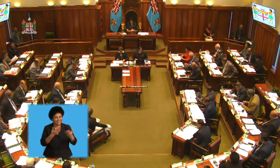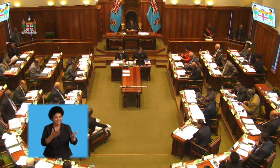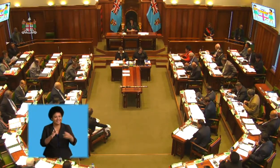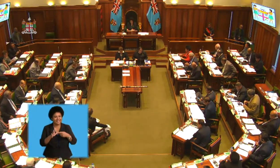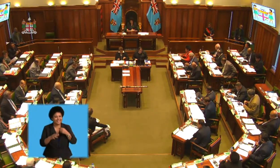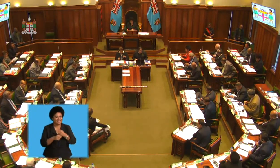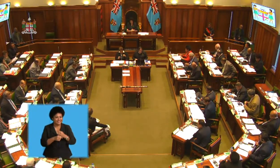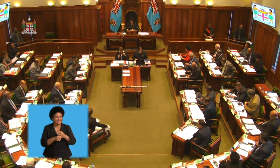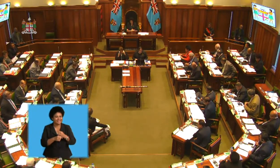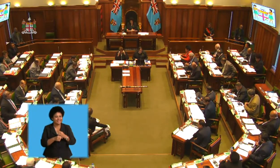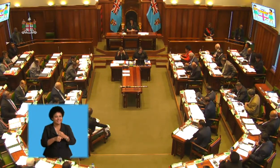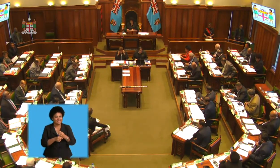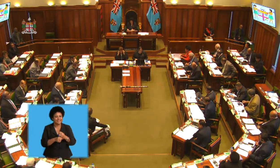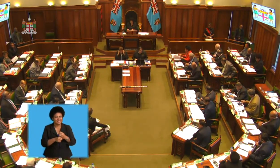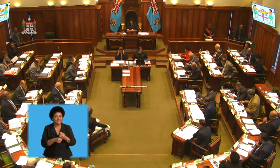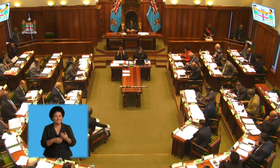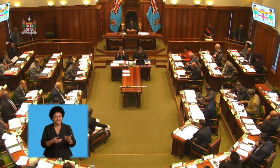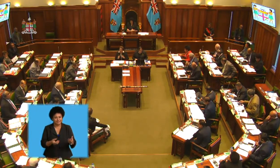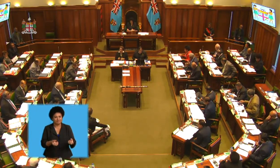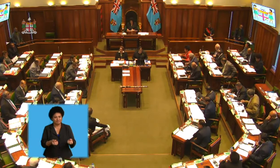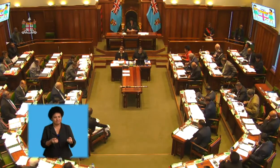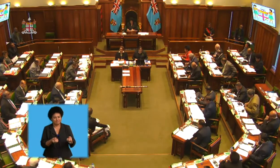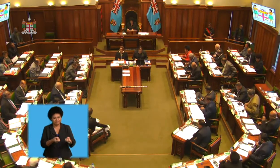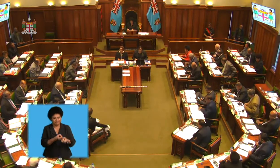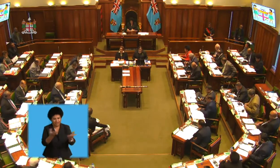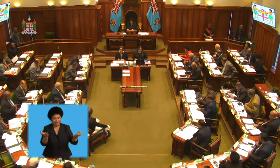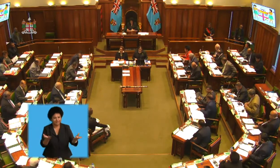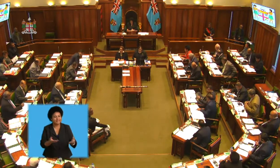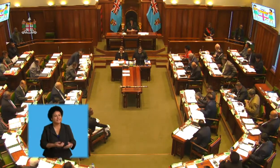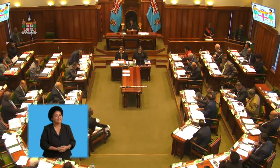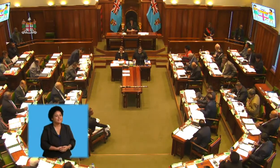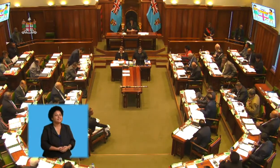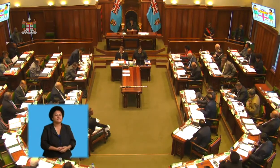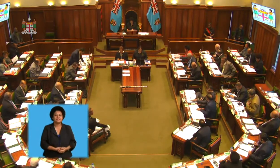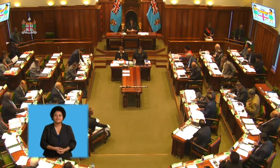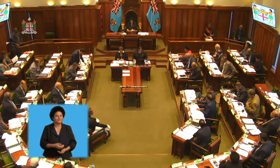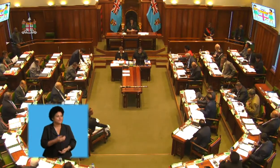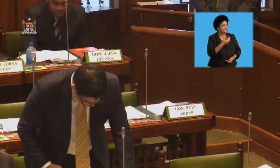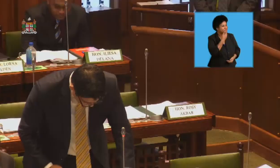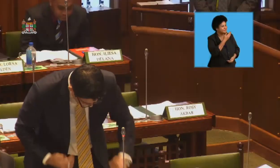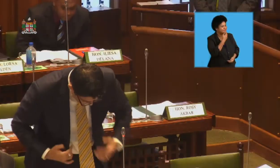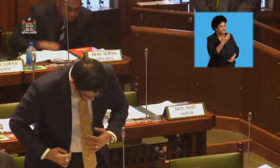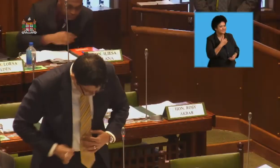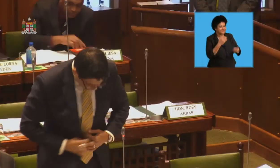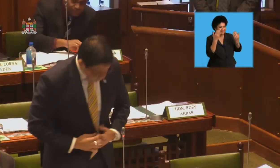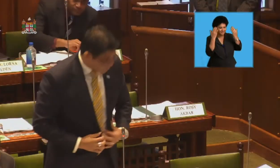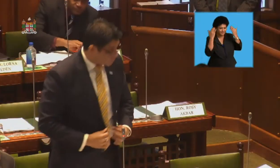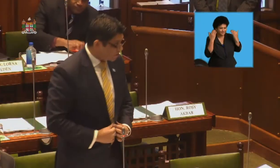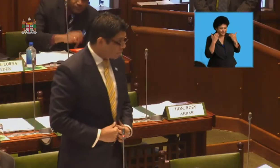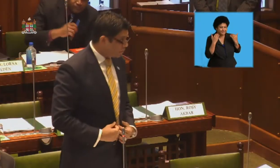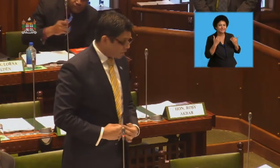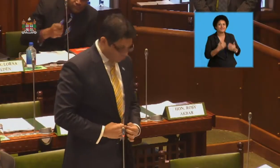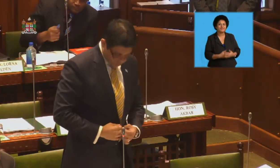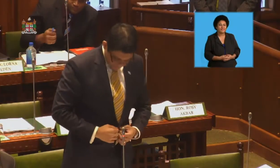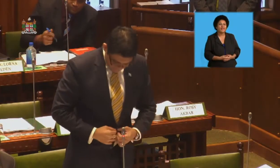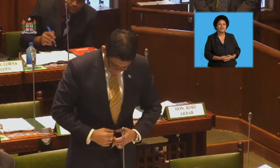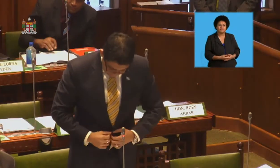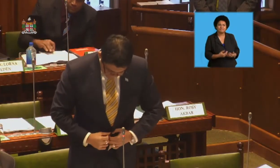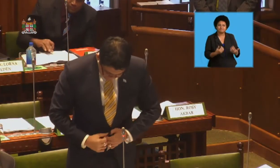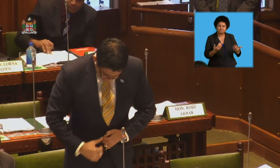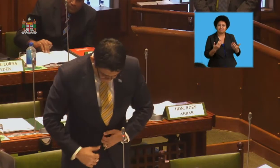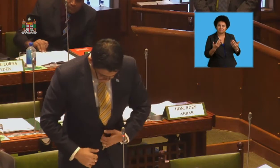Public Enterprises, Civil Service and Communications. Thank you, Madam Speaker. Madam Speaker, we welcome the statement by the World